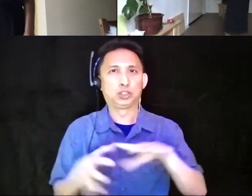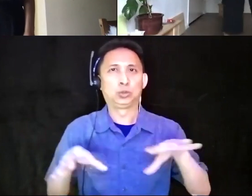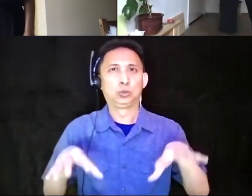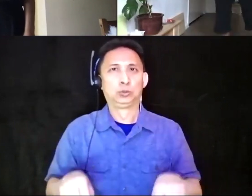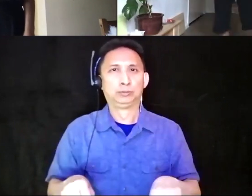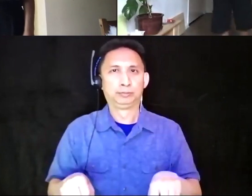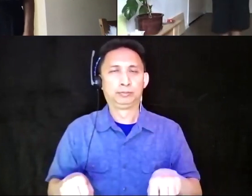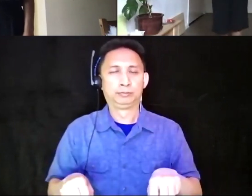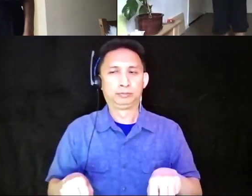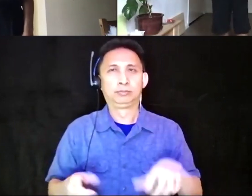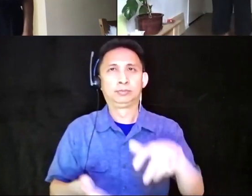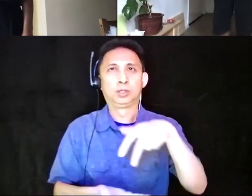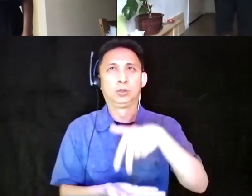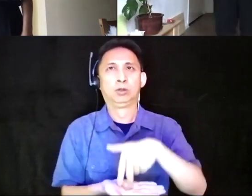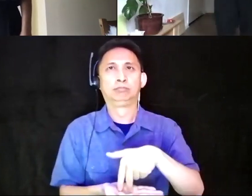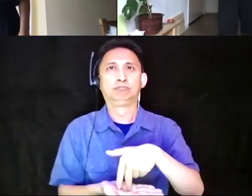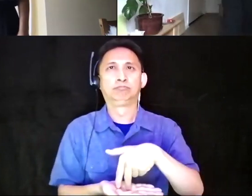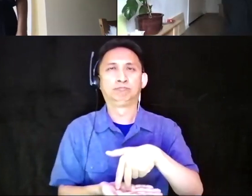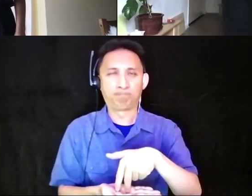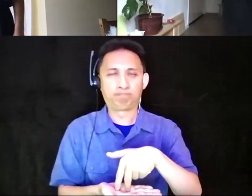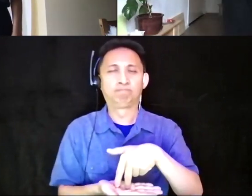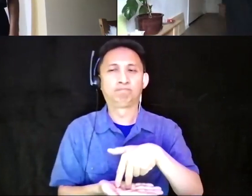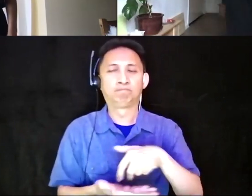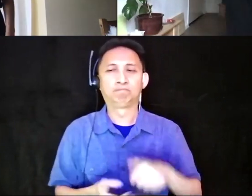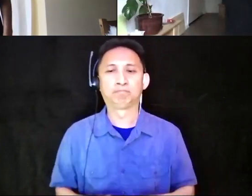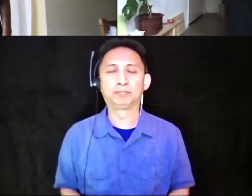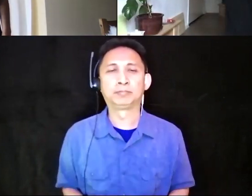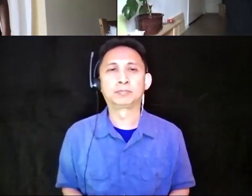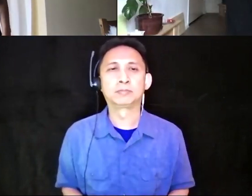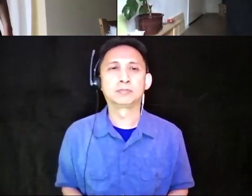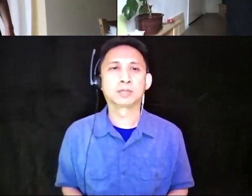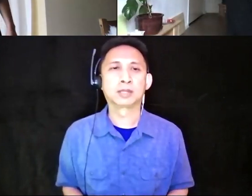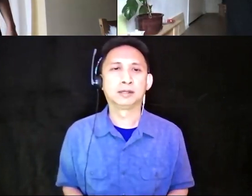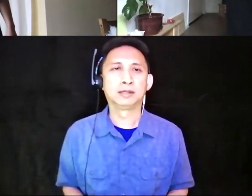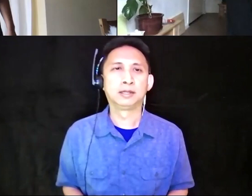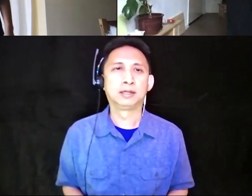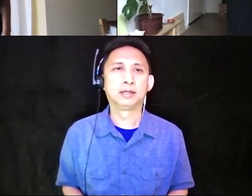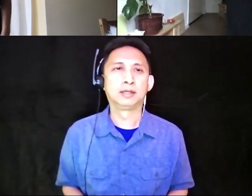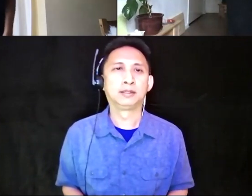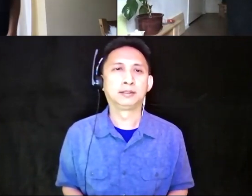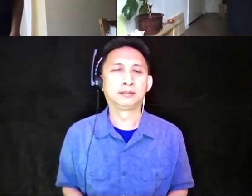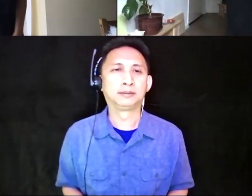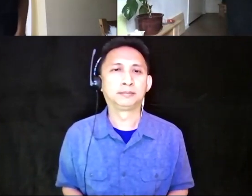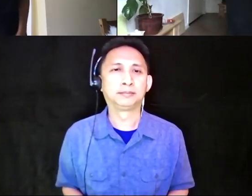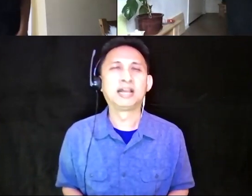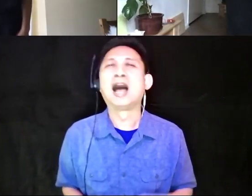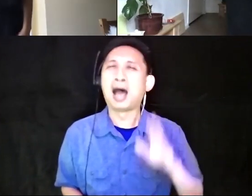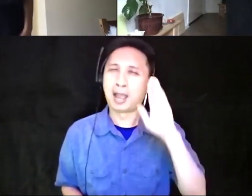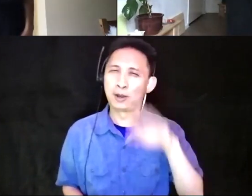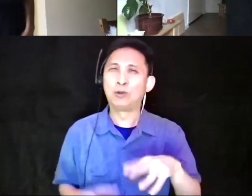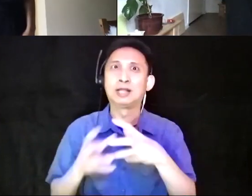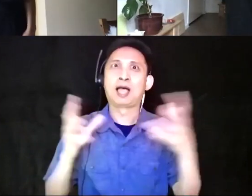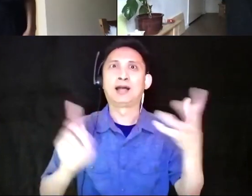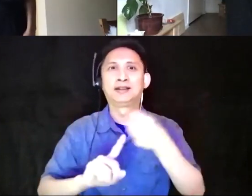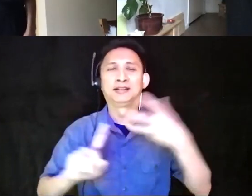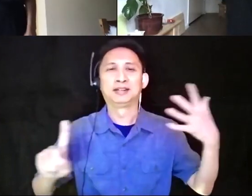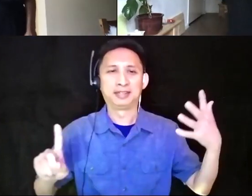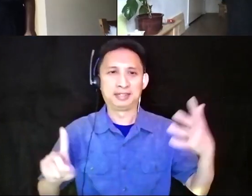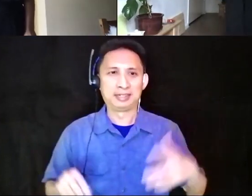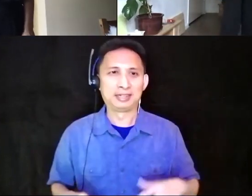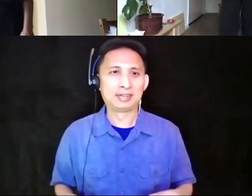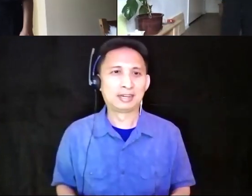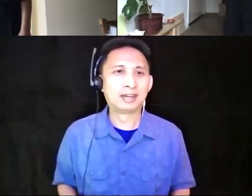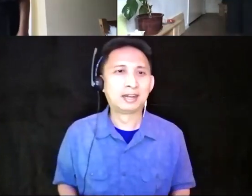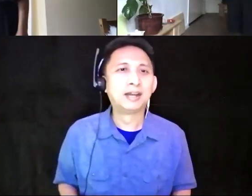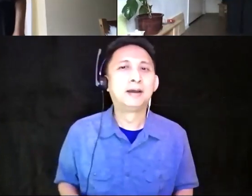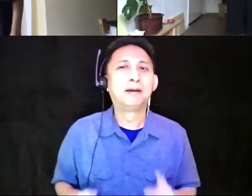So Maybe now, this is too much. but I'm going to share it anyway, so sorry,